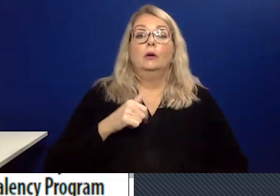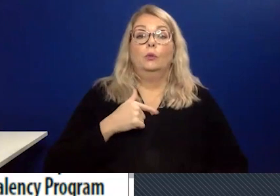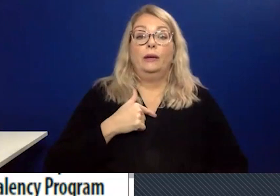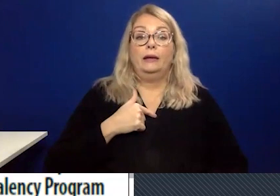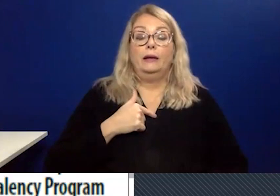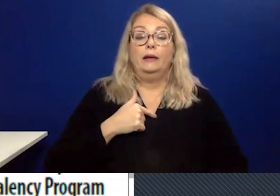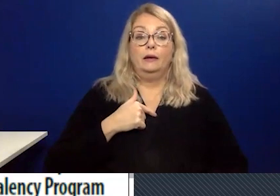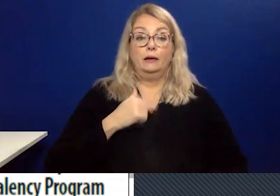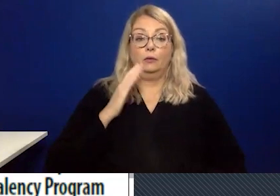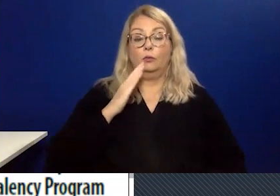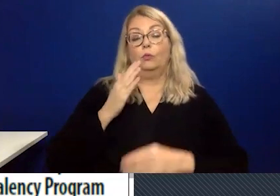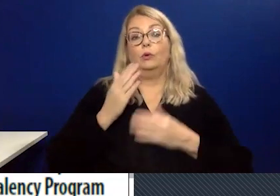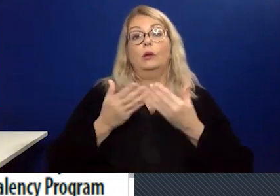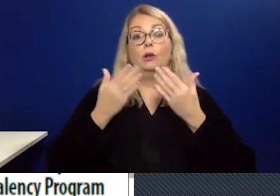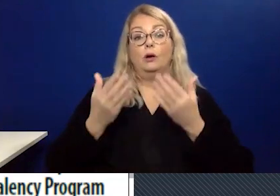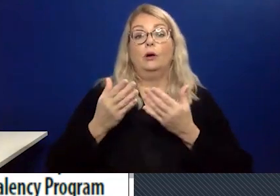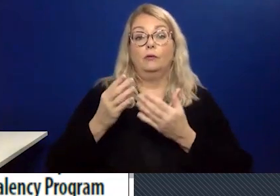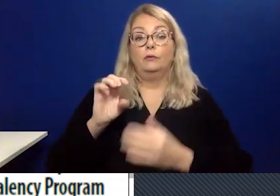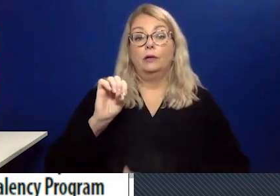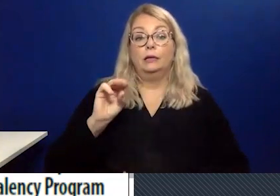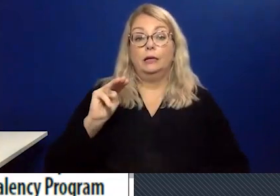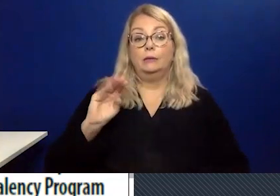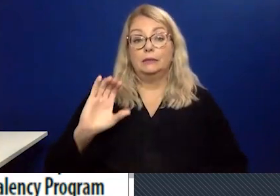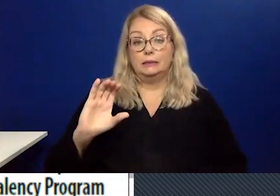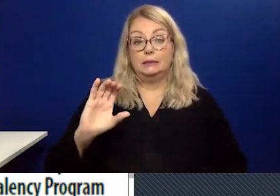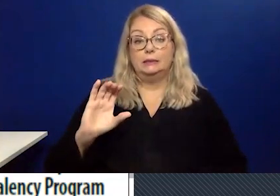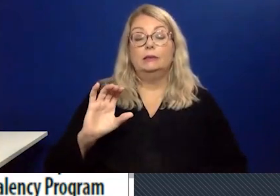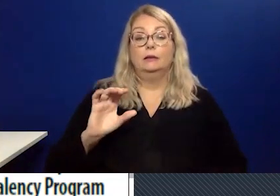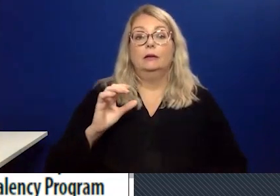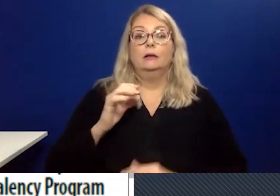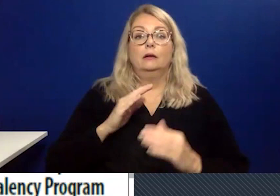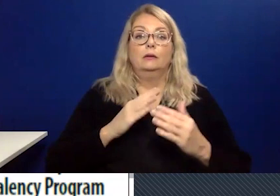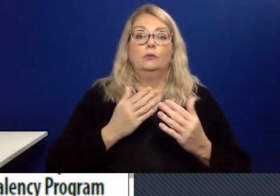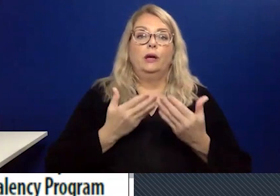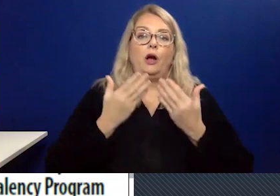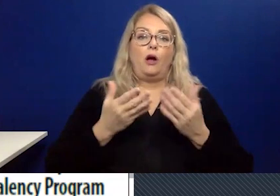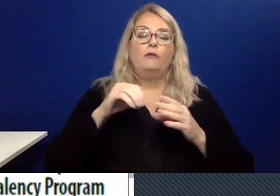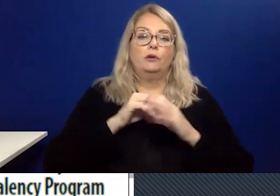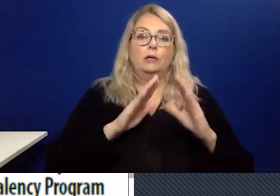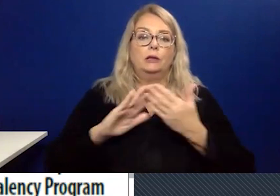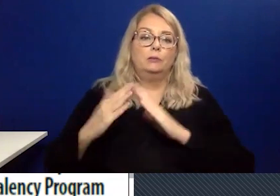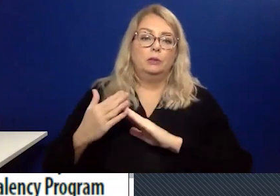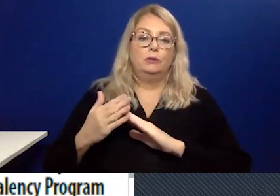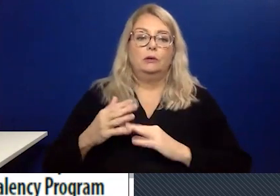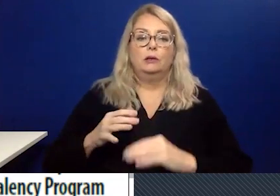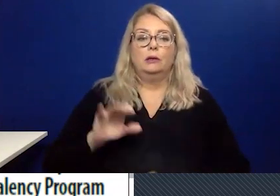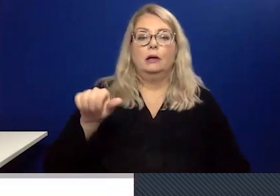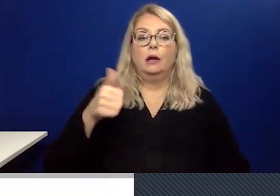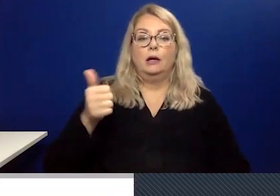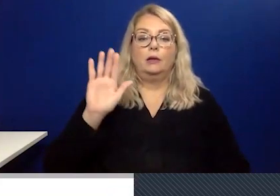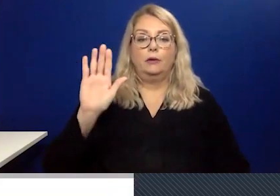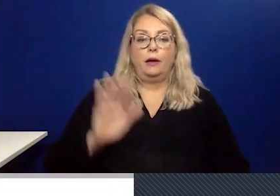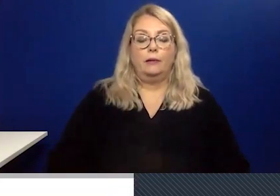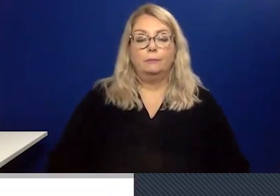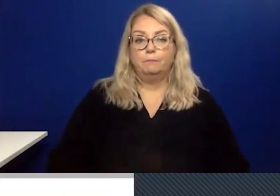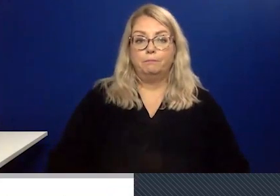We're going to be offering it at EOC. So we offer it in the community as well. Lisa, there's no. Yeah.